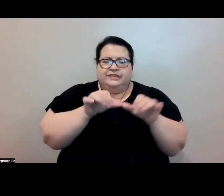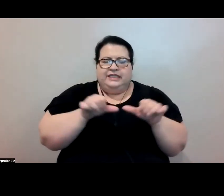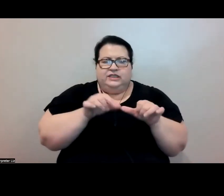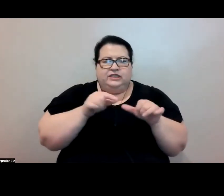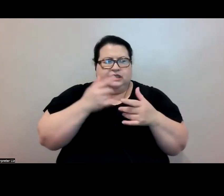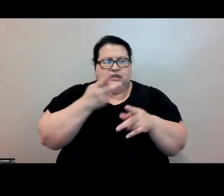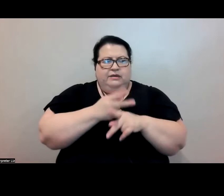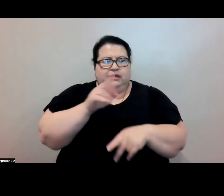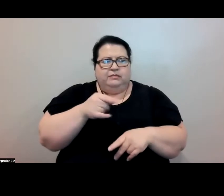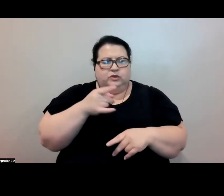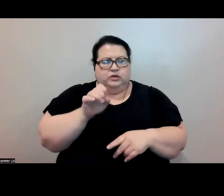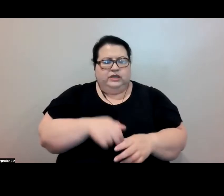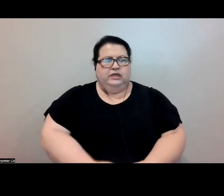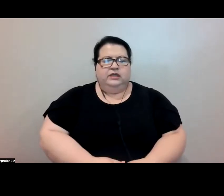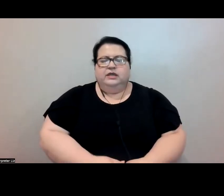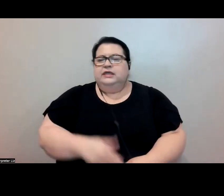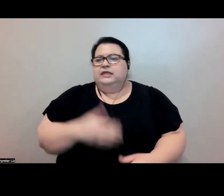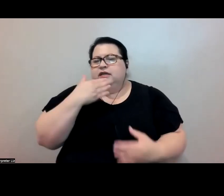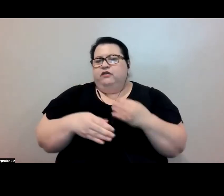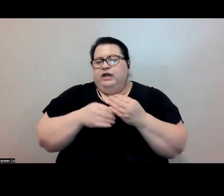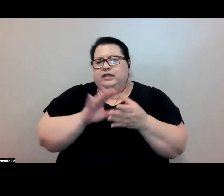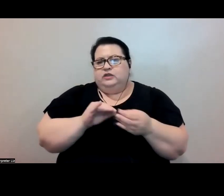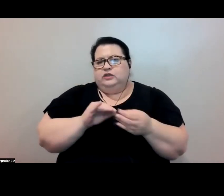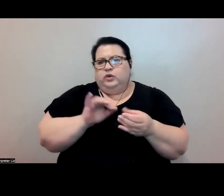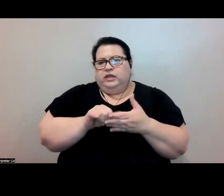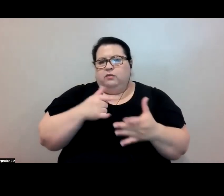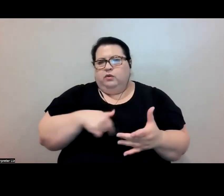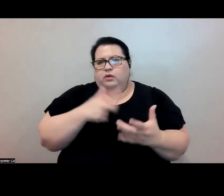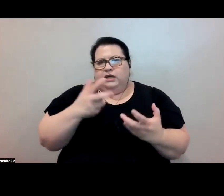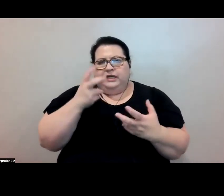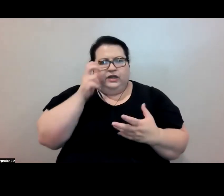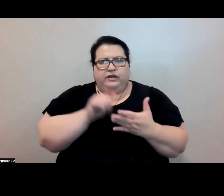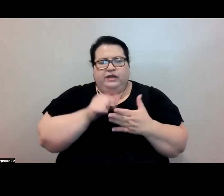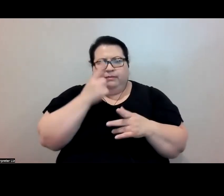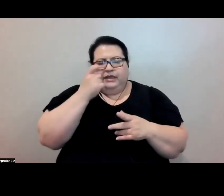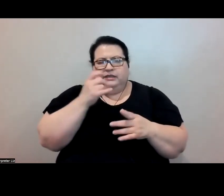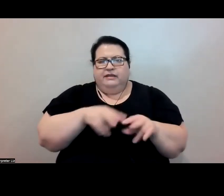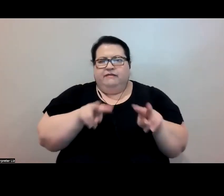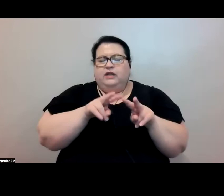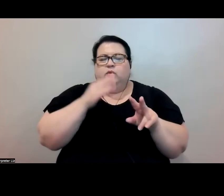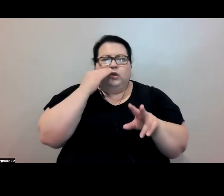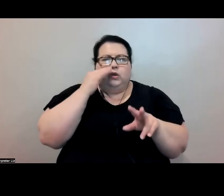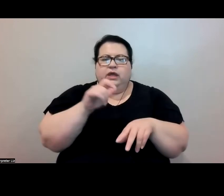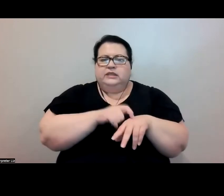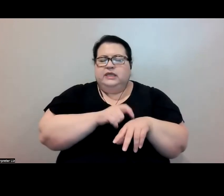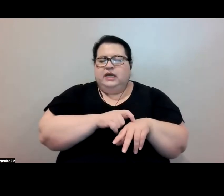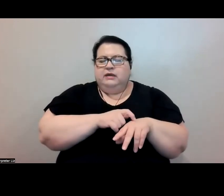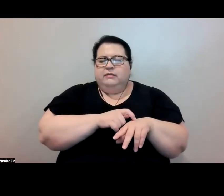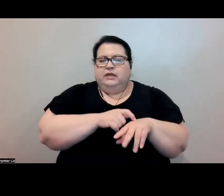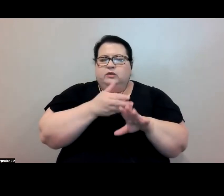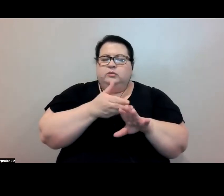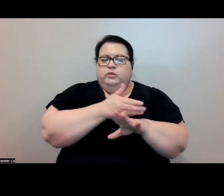Chris, thank you for adding in his story. That we definitely wanted to hear that because of the value of that. We know at the time that it was pre-internet